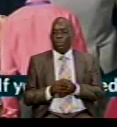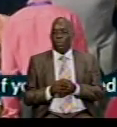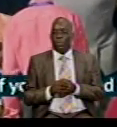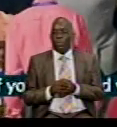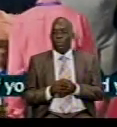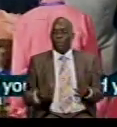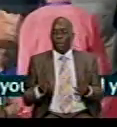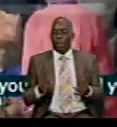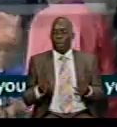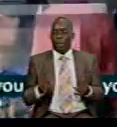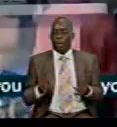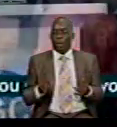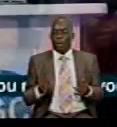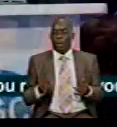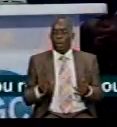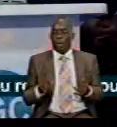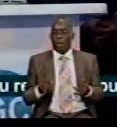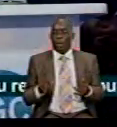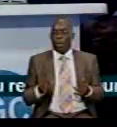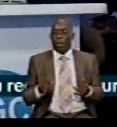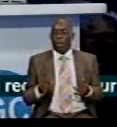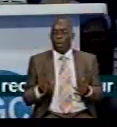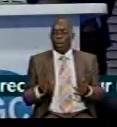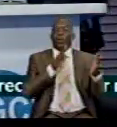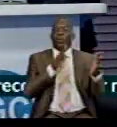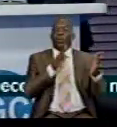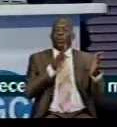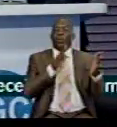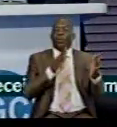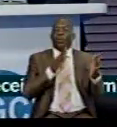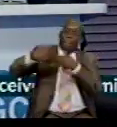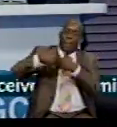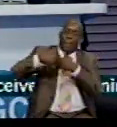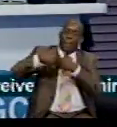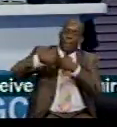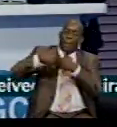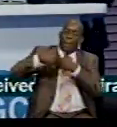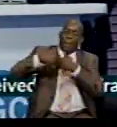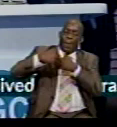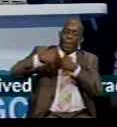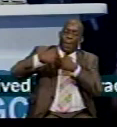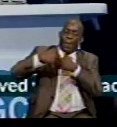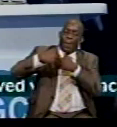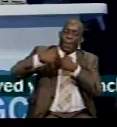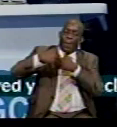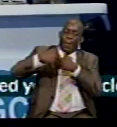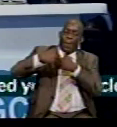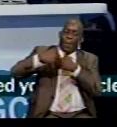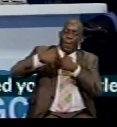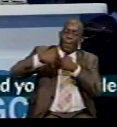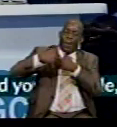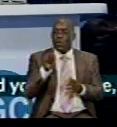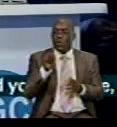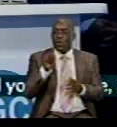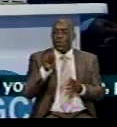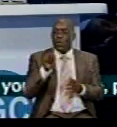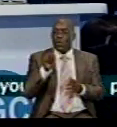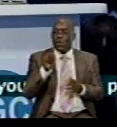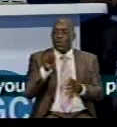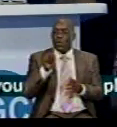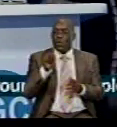J'attends maintenant devant et derrière. Are you there? Est-vous là? The power has been released. La puissance a été